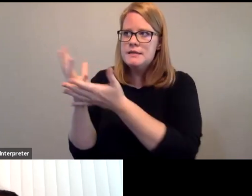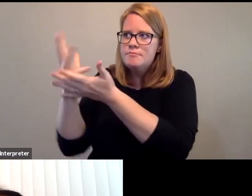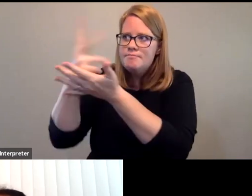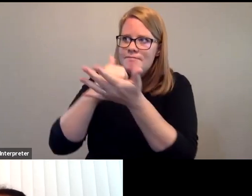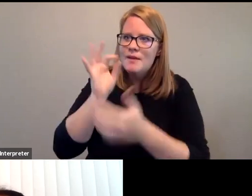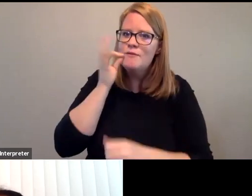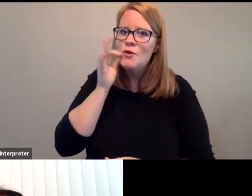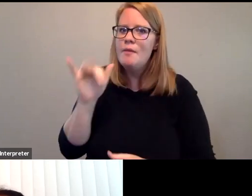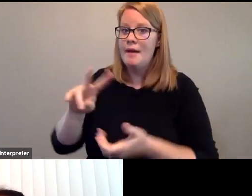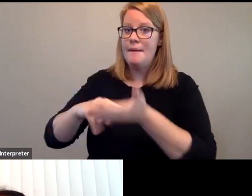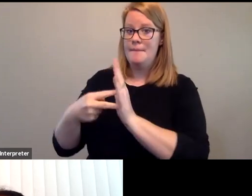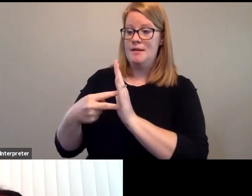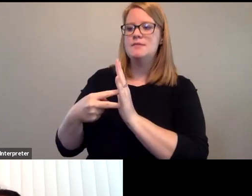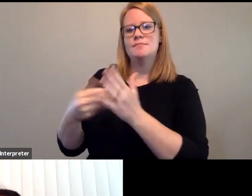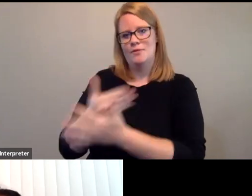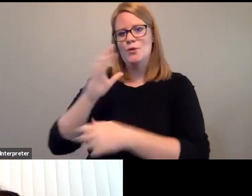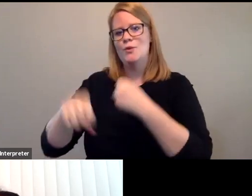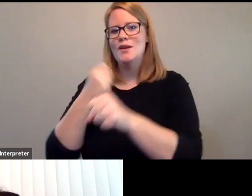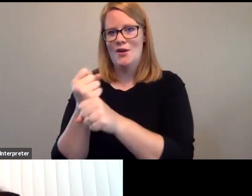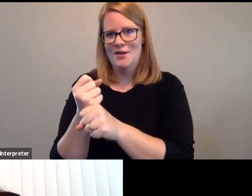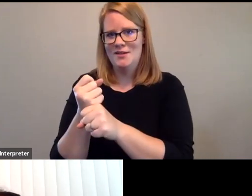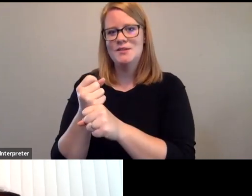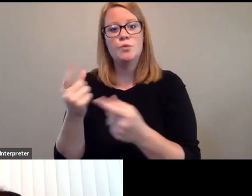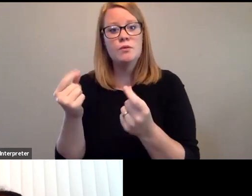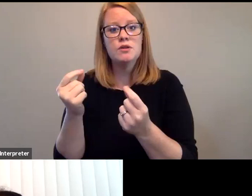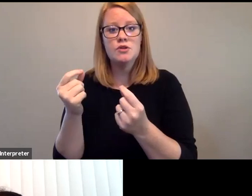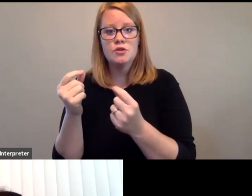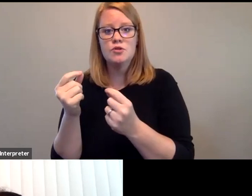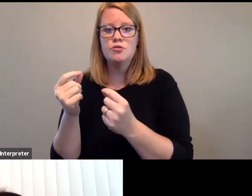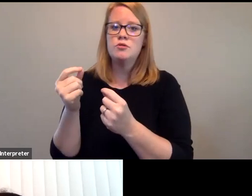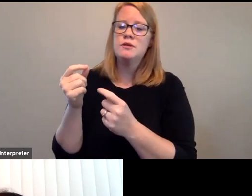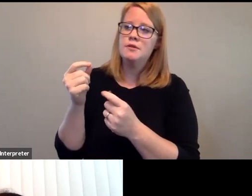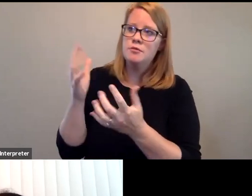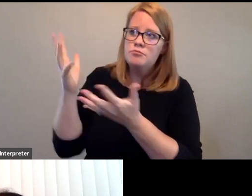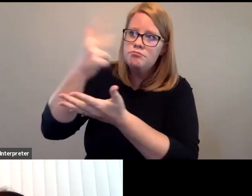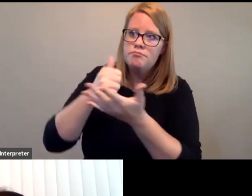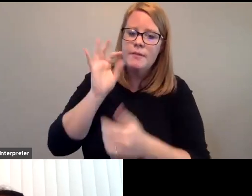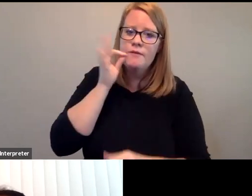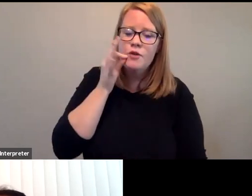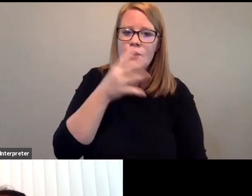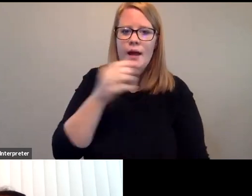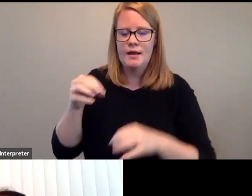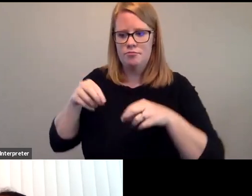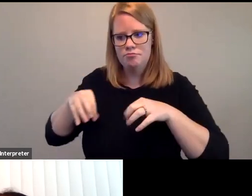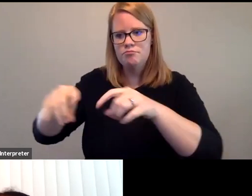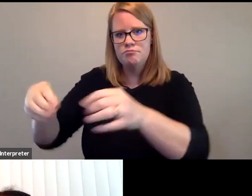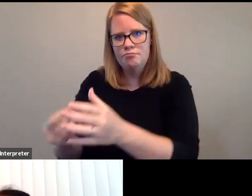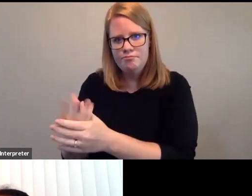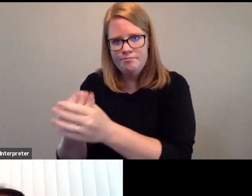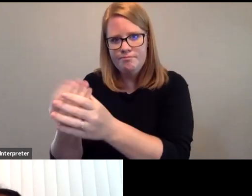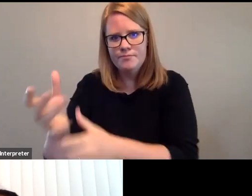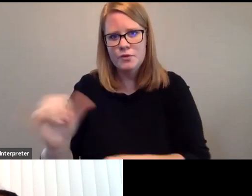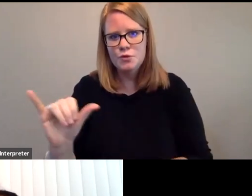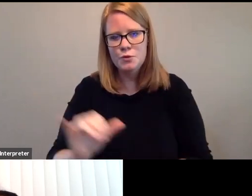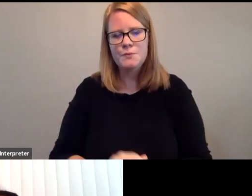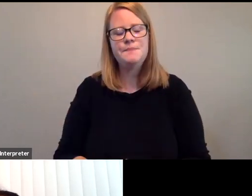other planting and harvesting times. But you know, with our creation stories, with our